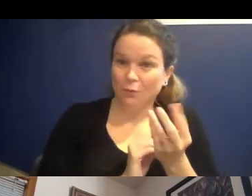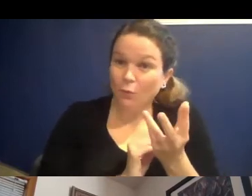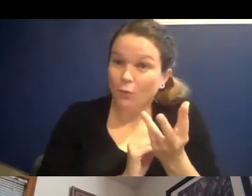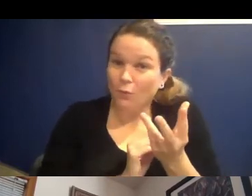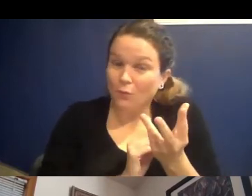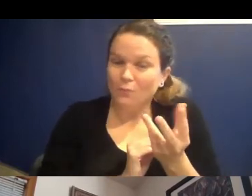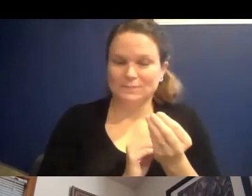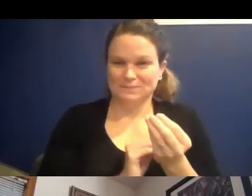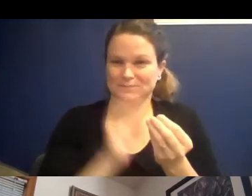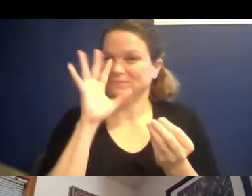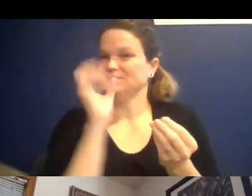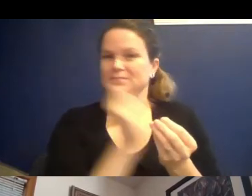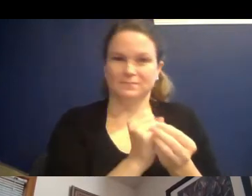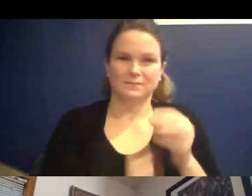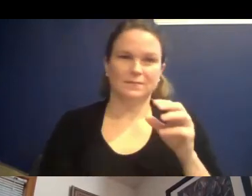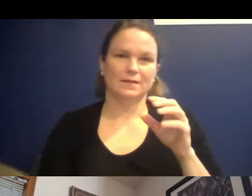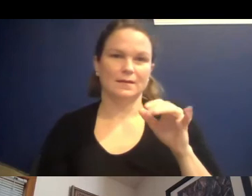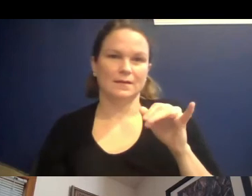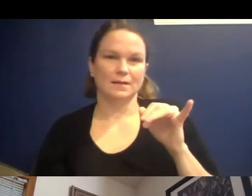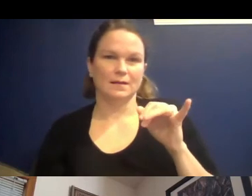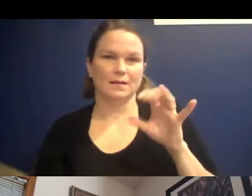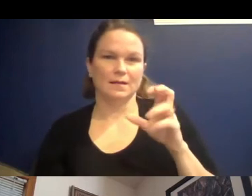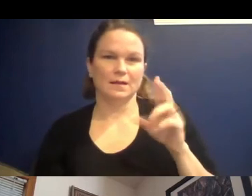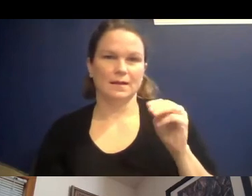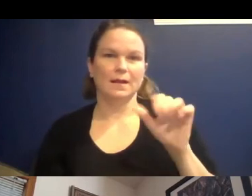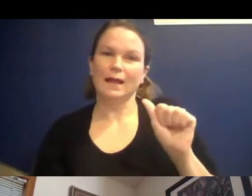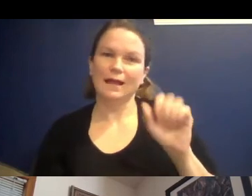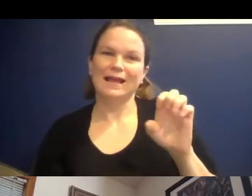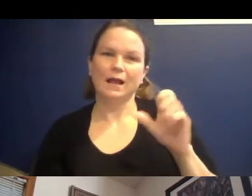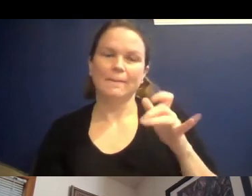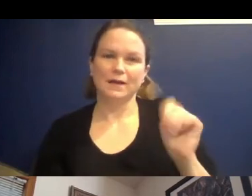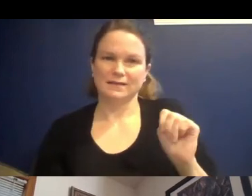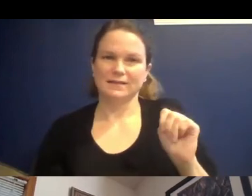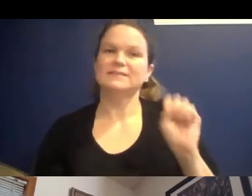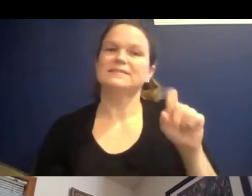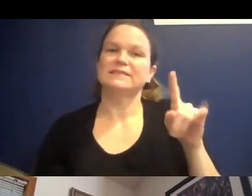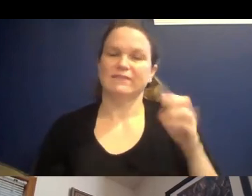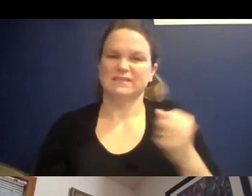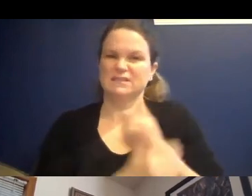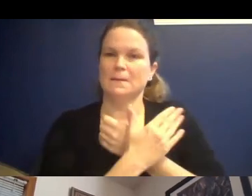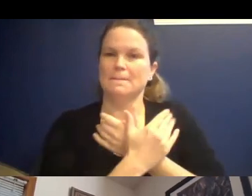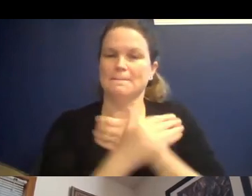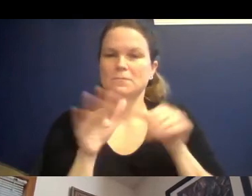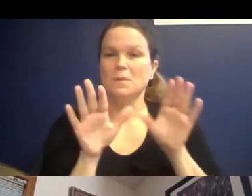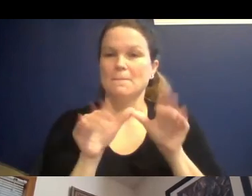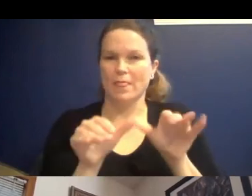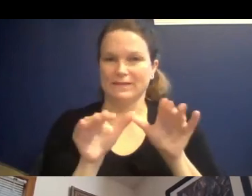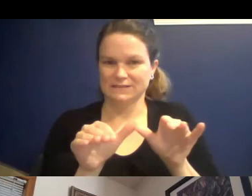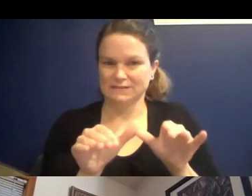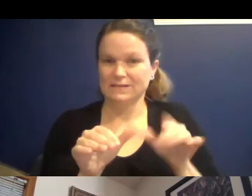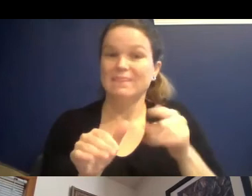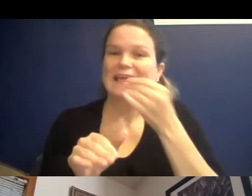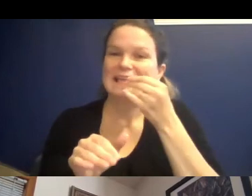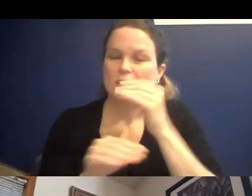it attracts Acamon sphinx moths because they are out feeding at night. The caterpillars will